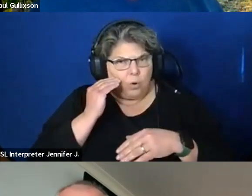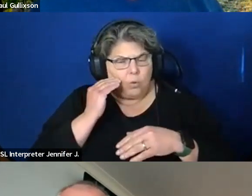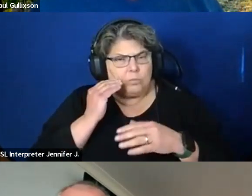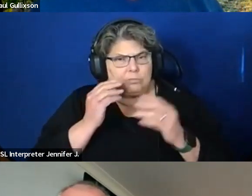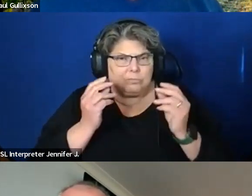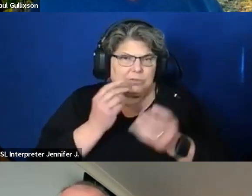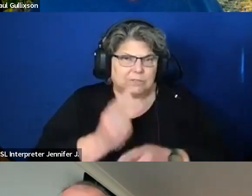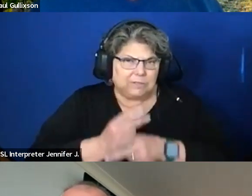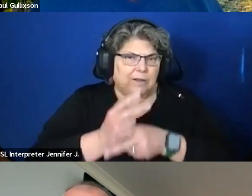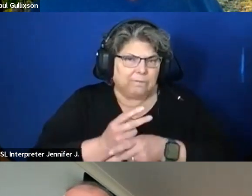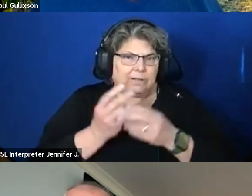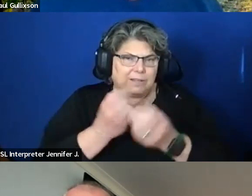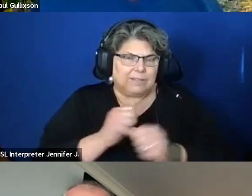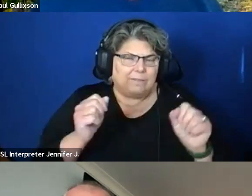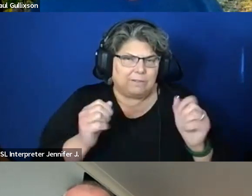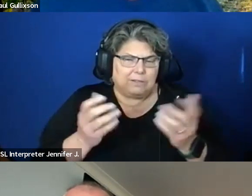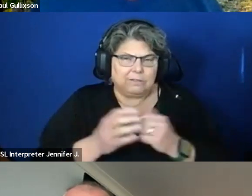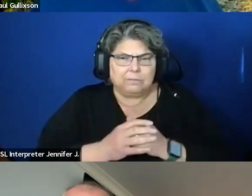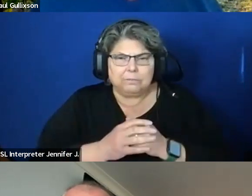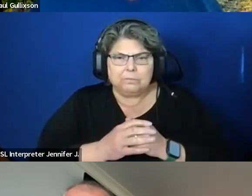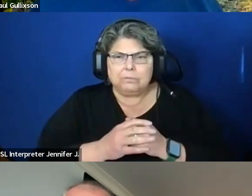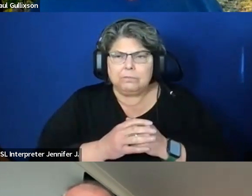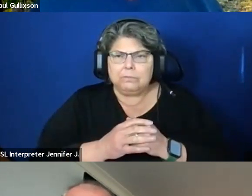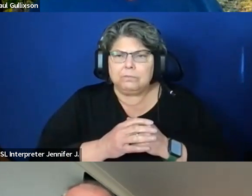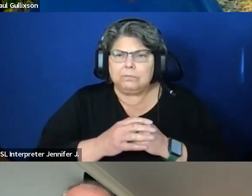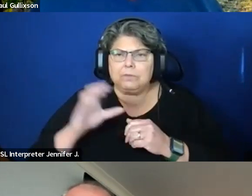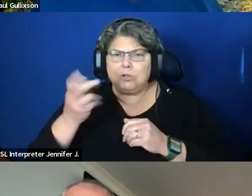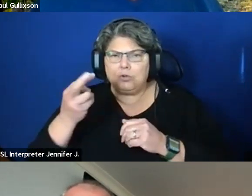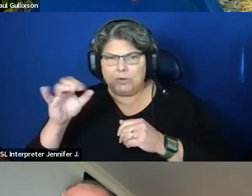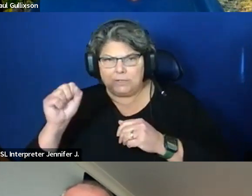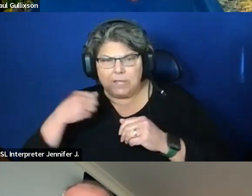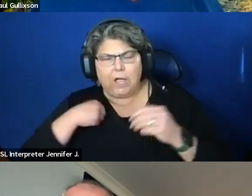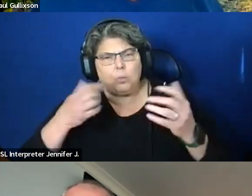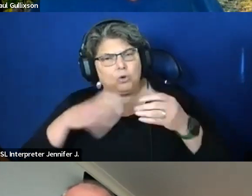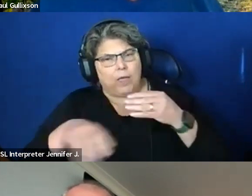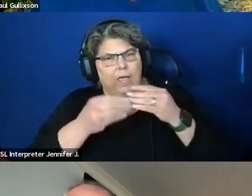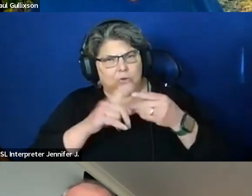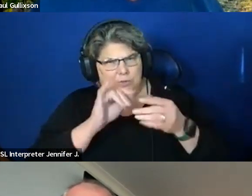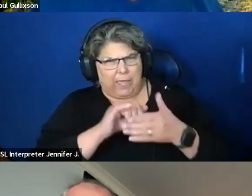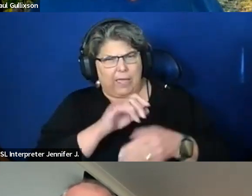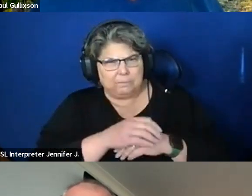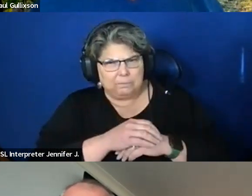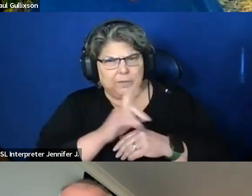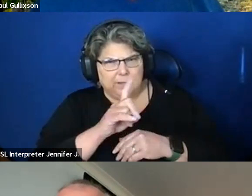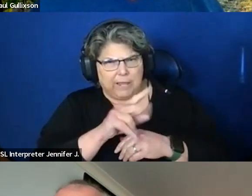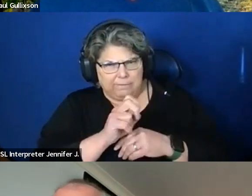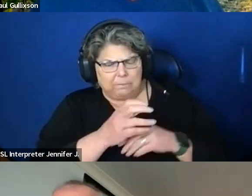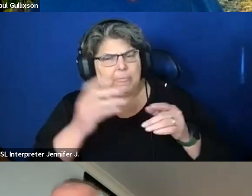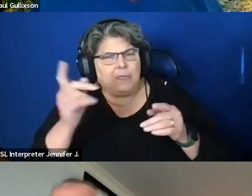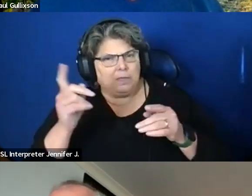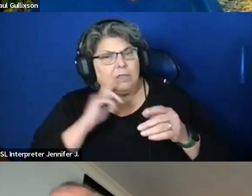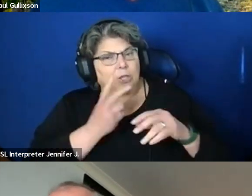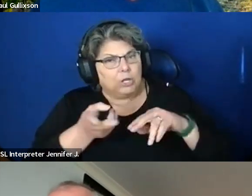need. And I want to piggyback on that, Dave. This does increase